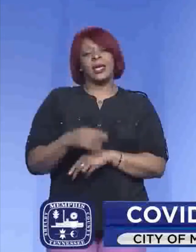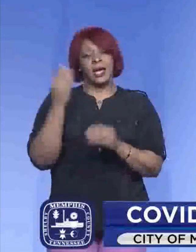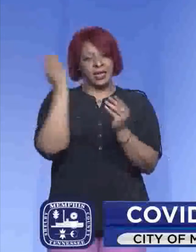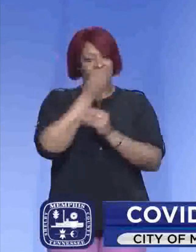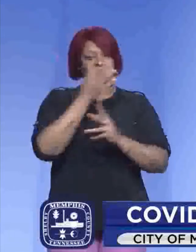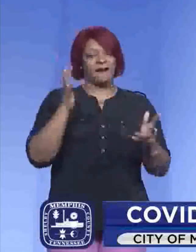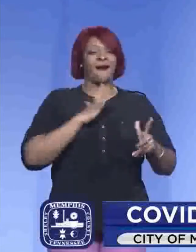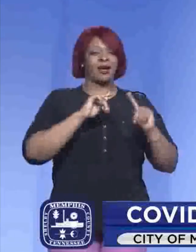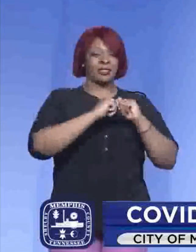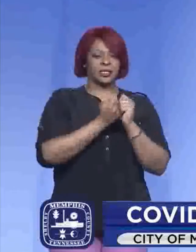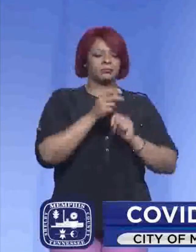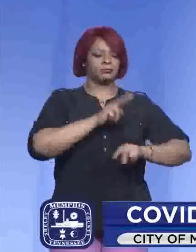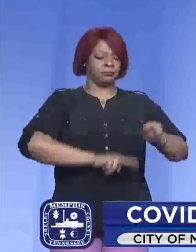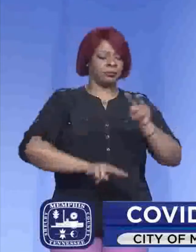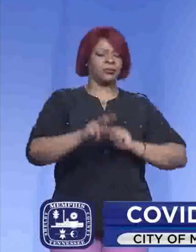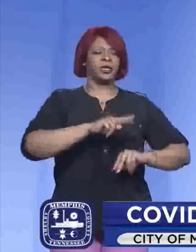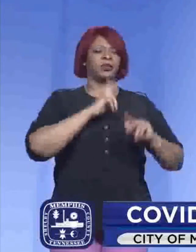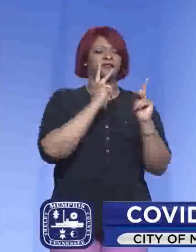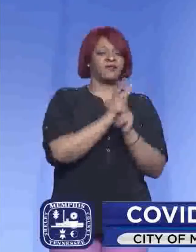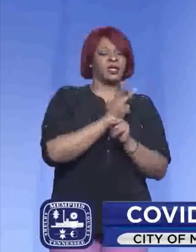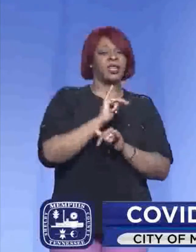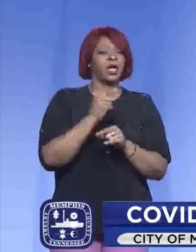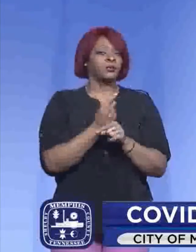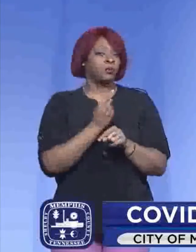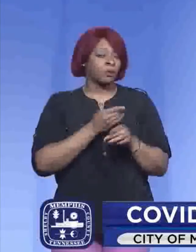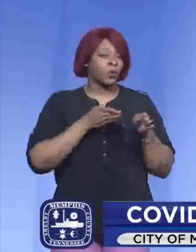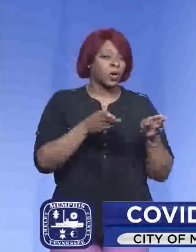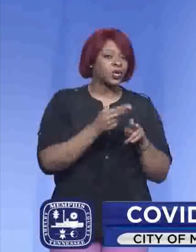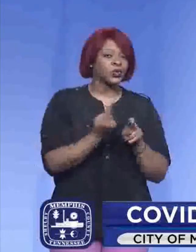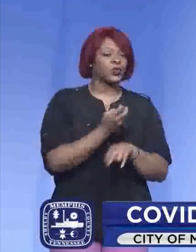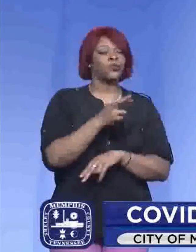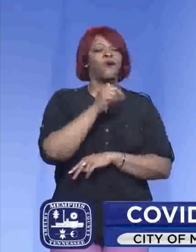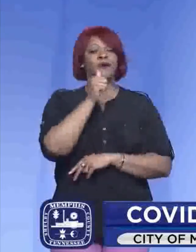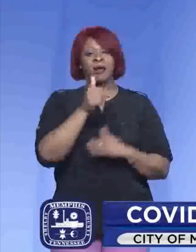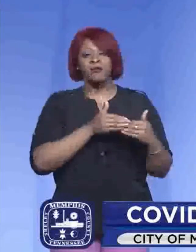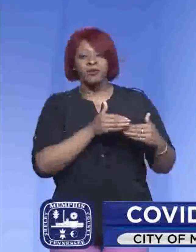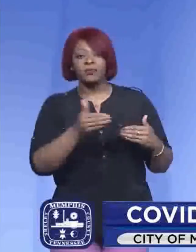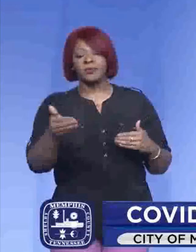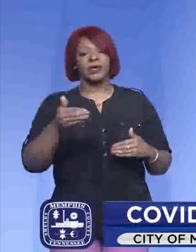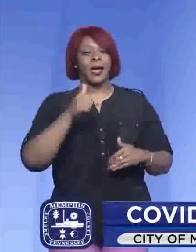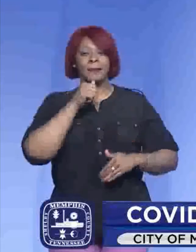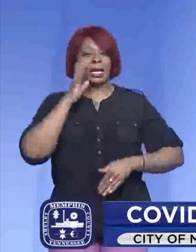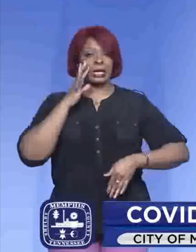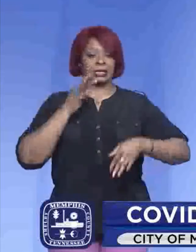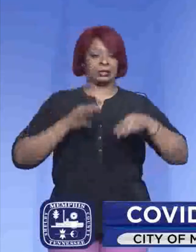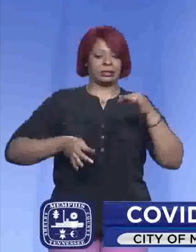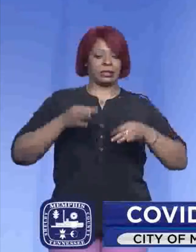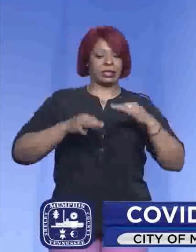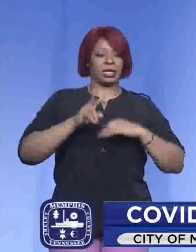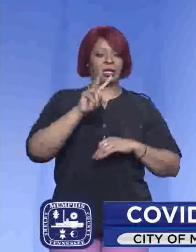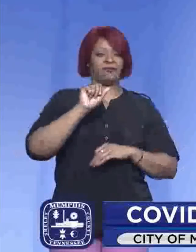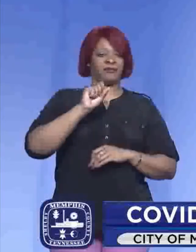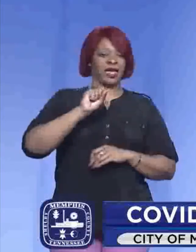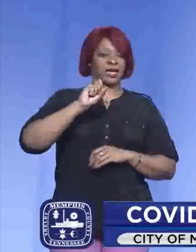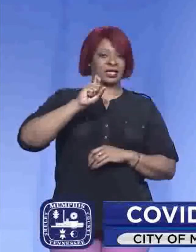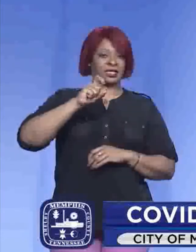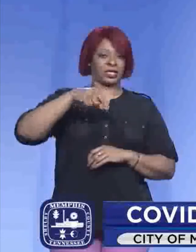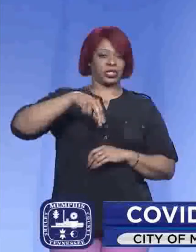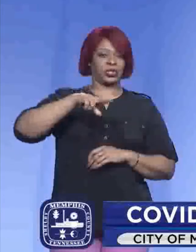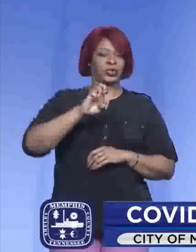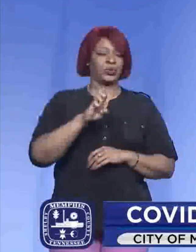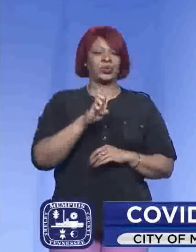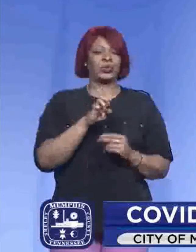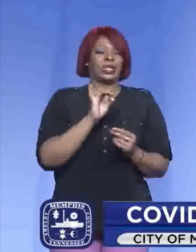that our team is looking at that to determine if that's the appropriate tool to use going forward. I'm not going to judge VaxQ one way or the other. I just say